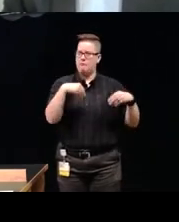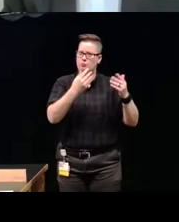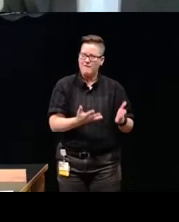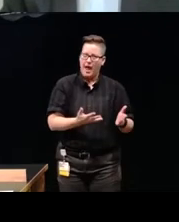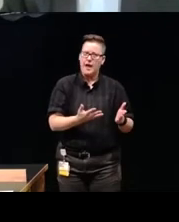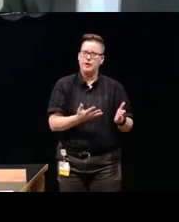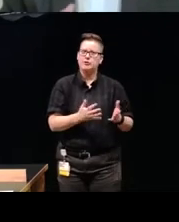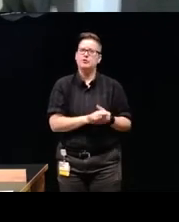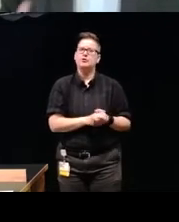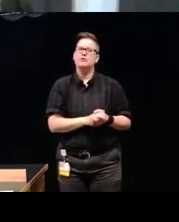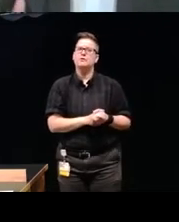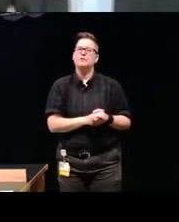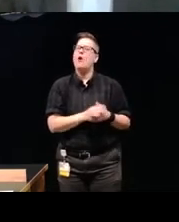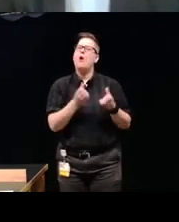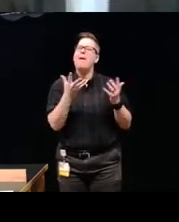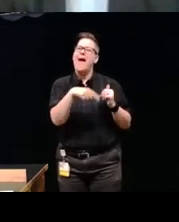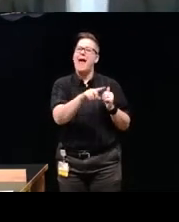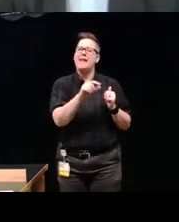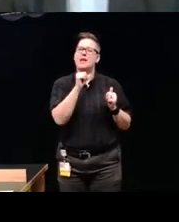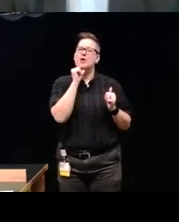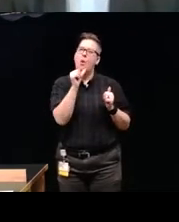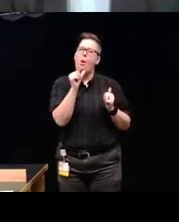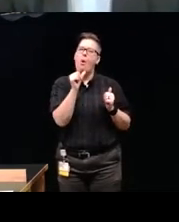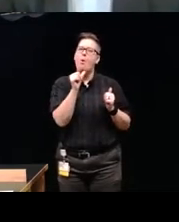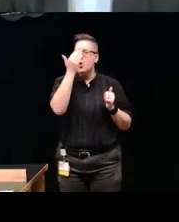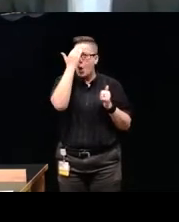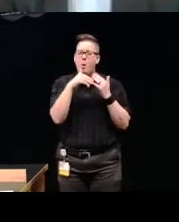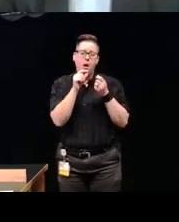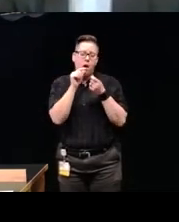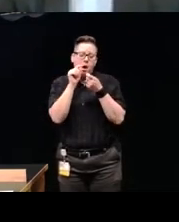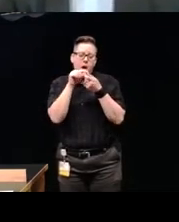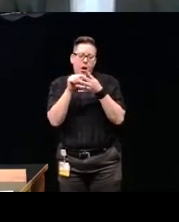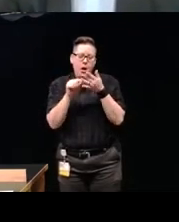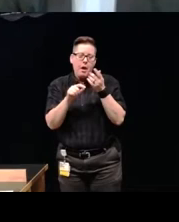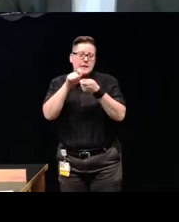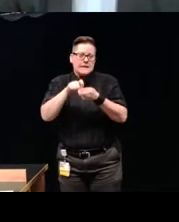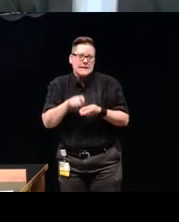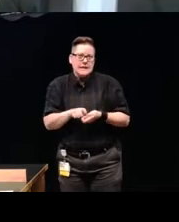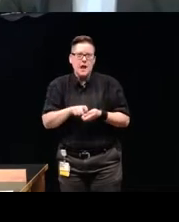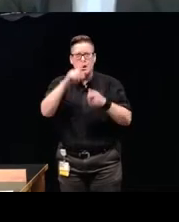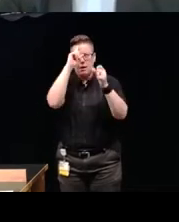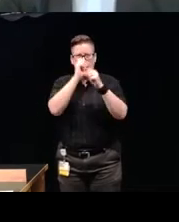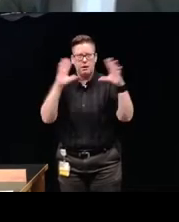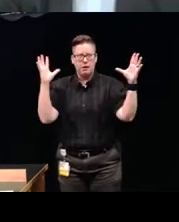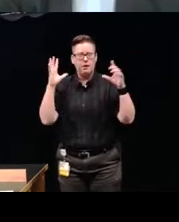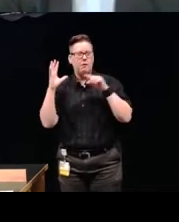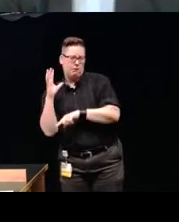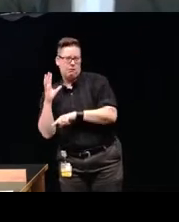many, don't have a nuanced playbook to conceptualize and evaluate physical